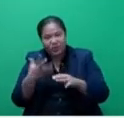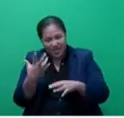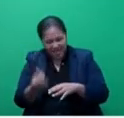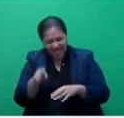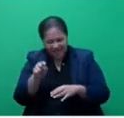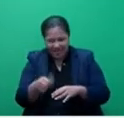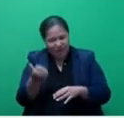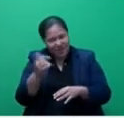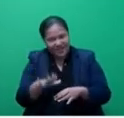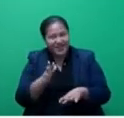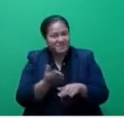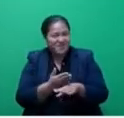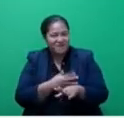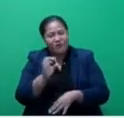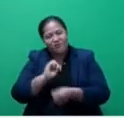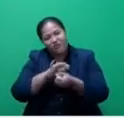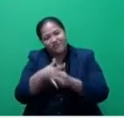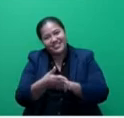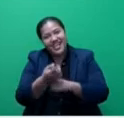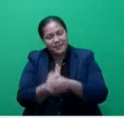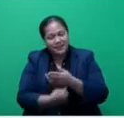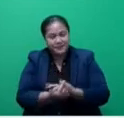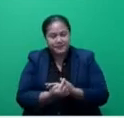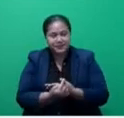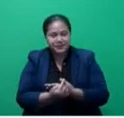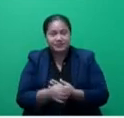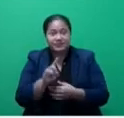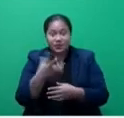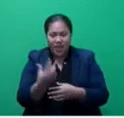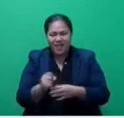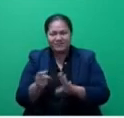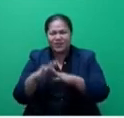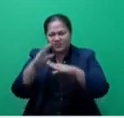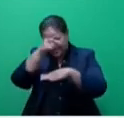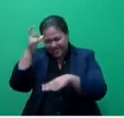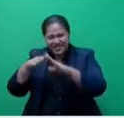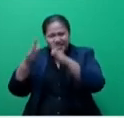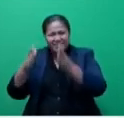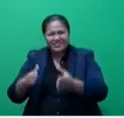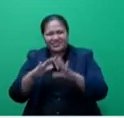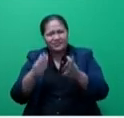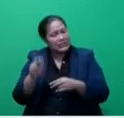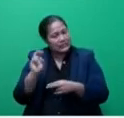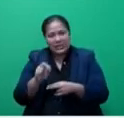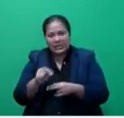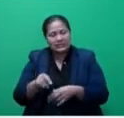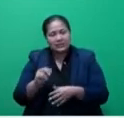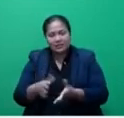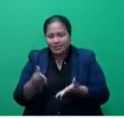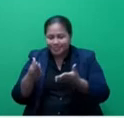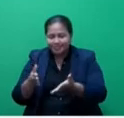along, such as debilitated conditions of our nursing stations, health centers, and hospitals need attention.